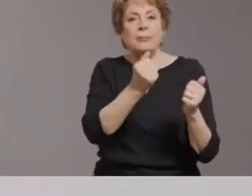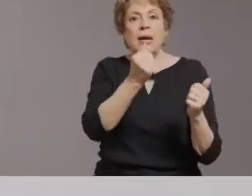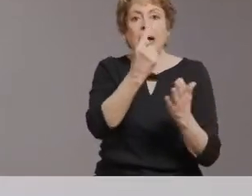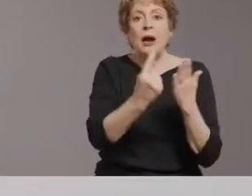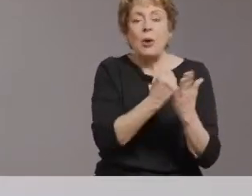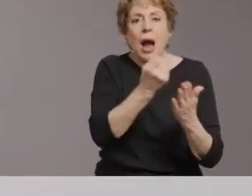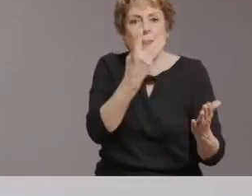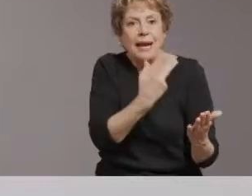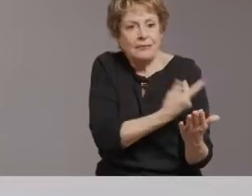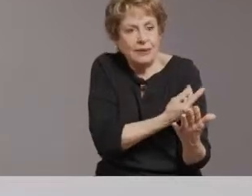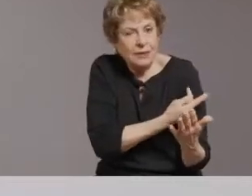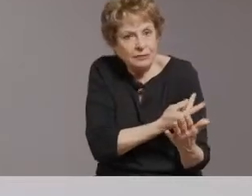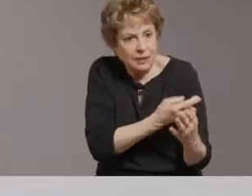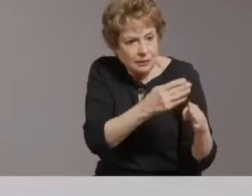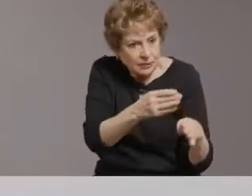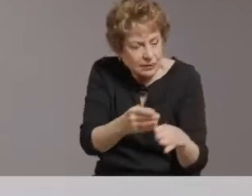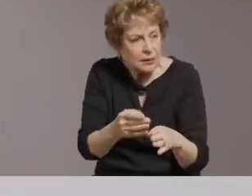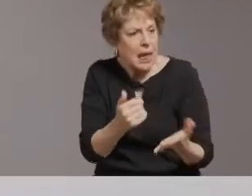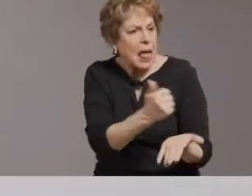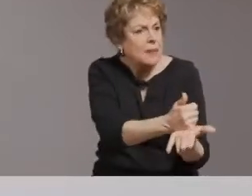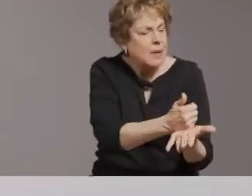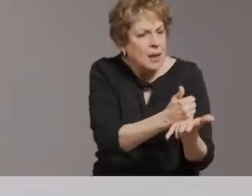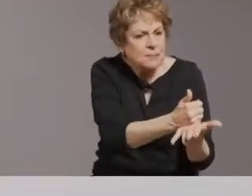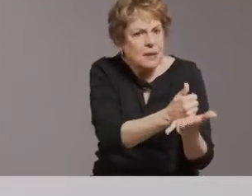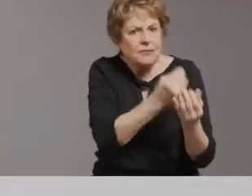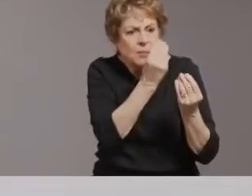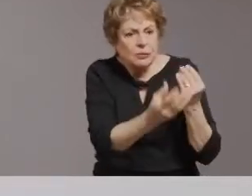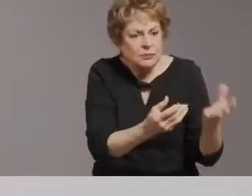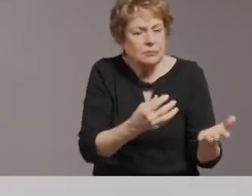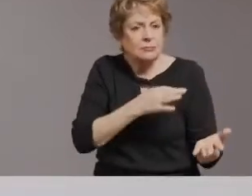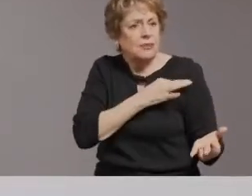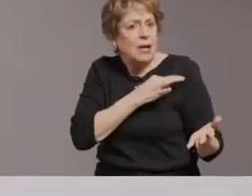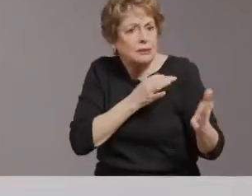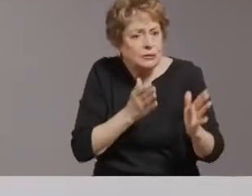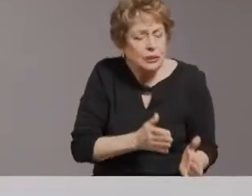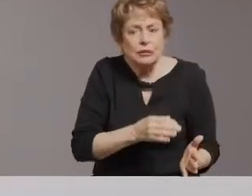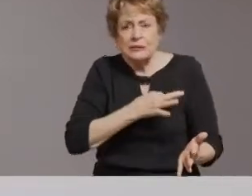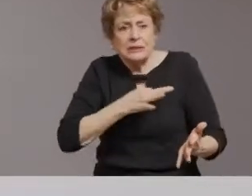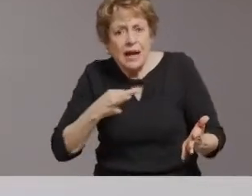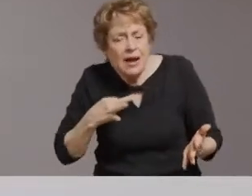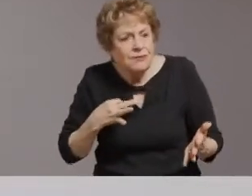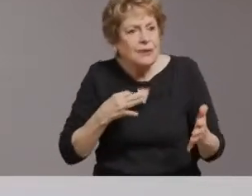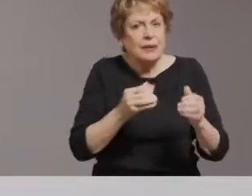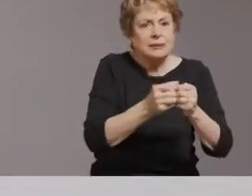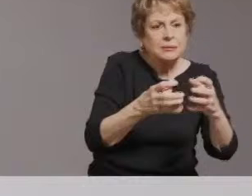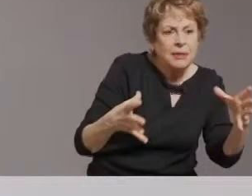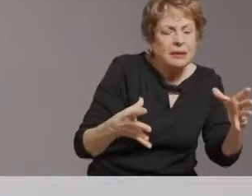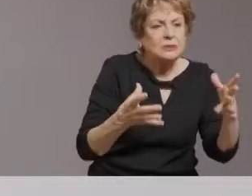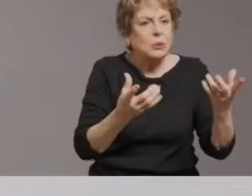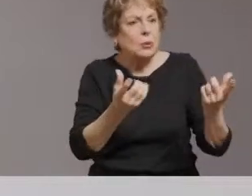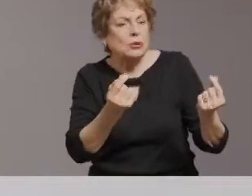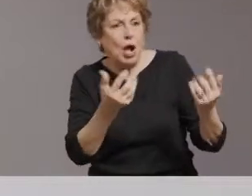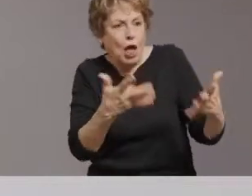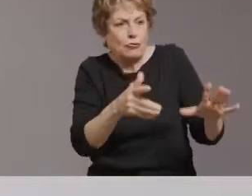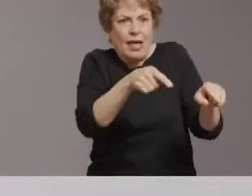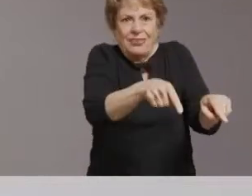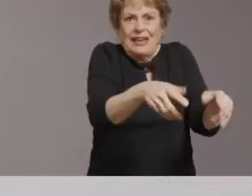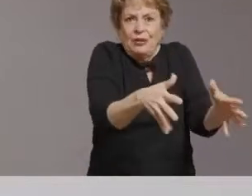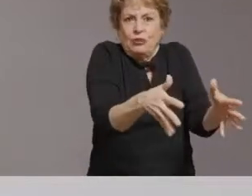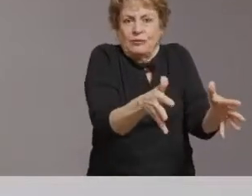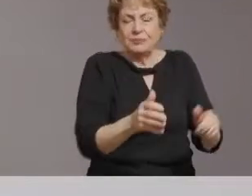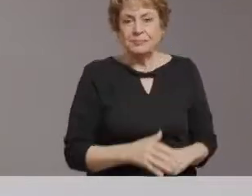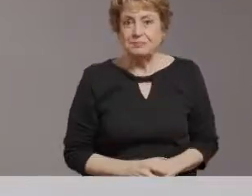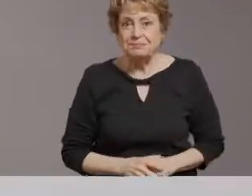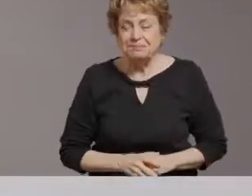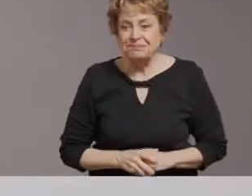additional resources so that they can expand upon what they were already doing. Okay, great. This is Sheridan